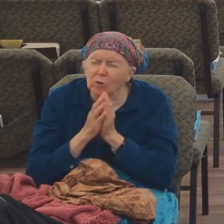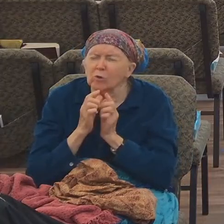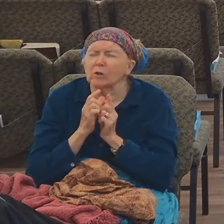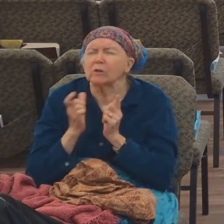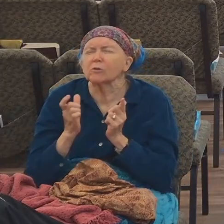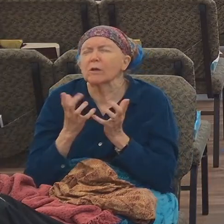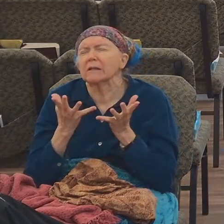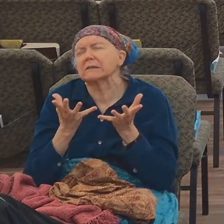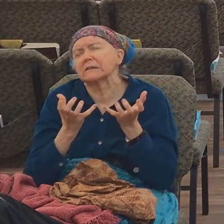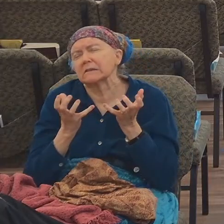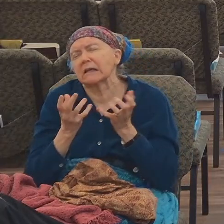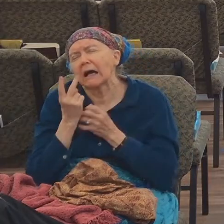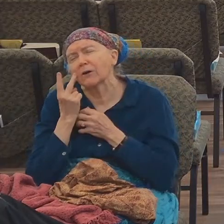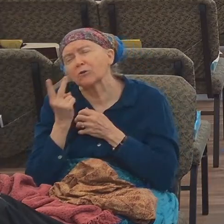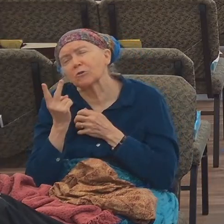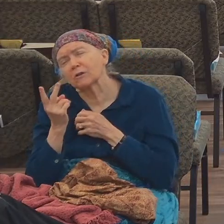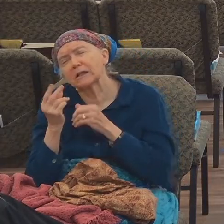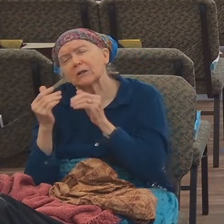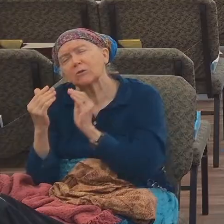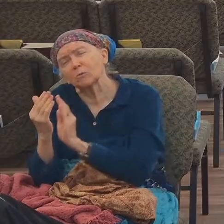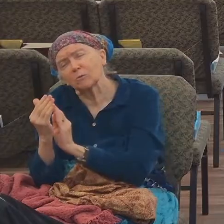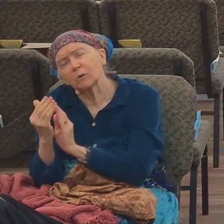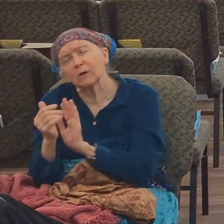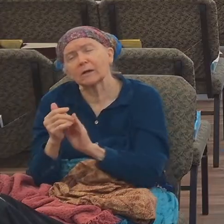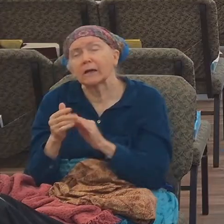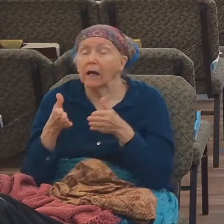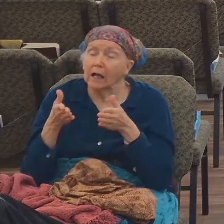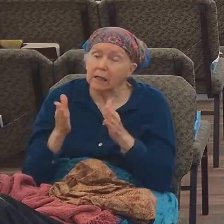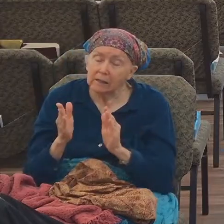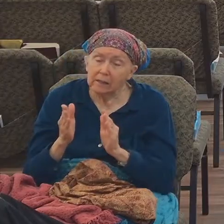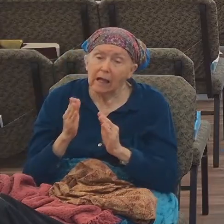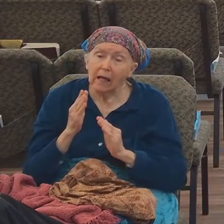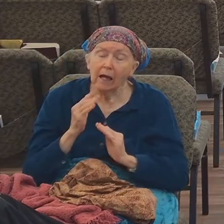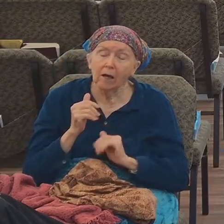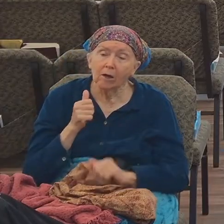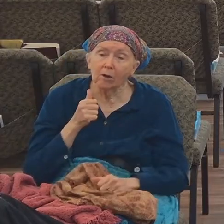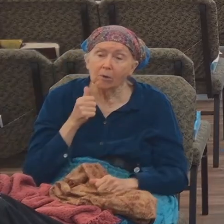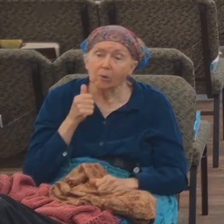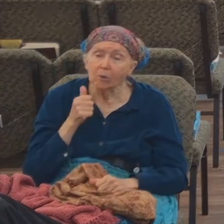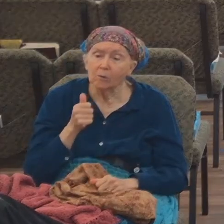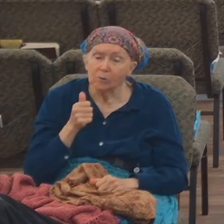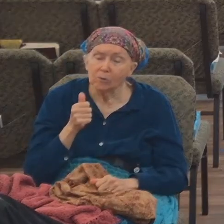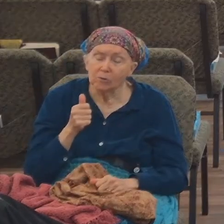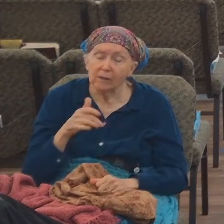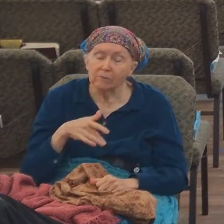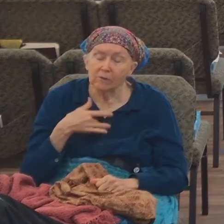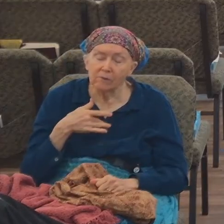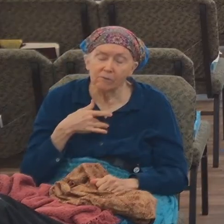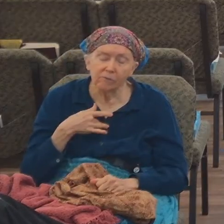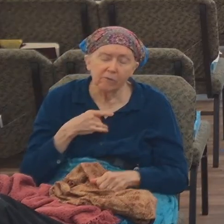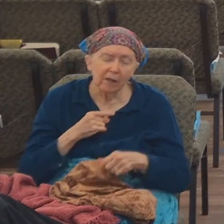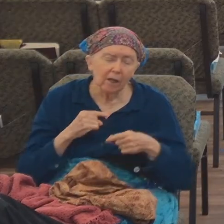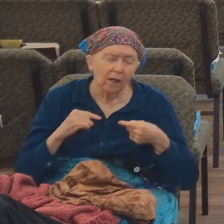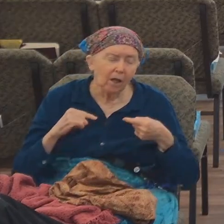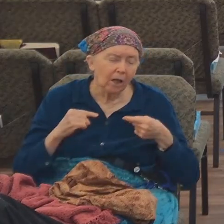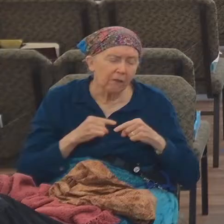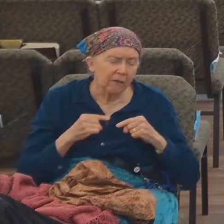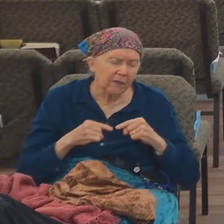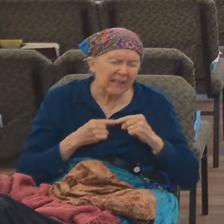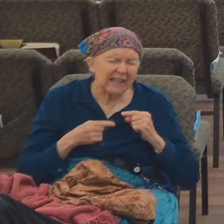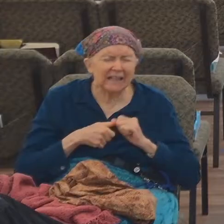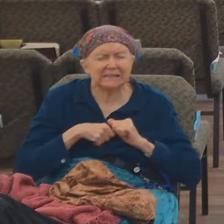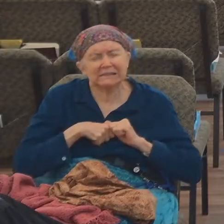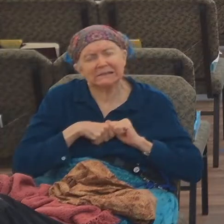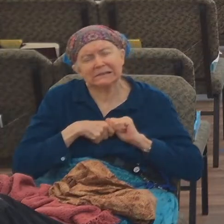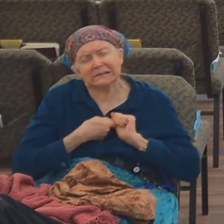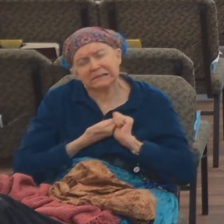person. Listen, allow yourself to feel the ache being expressed here. Do you see